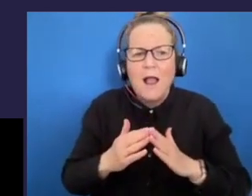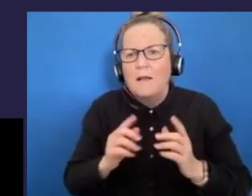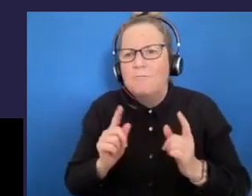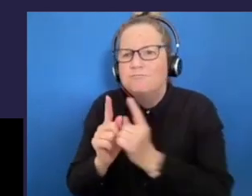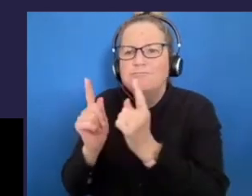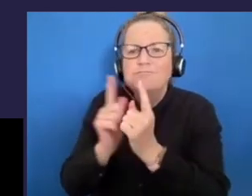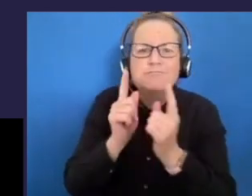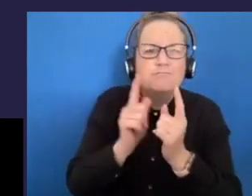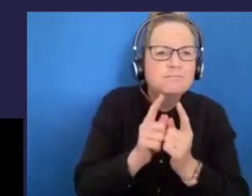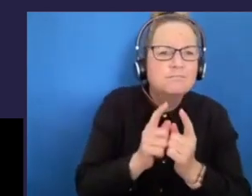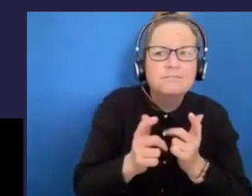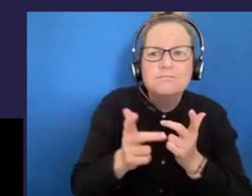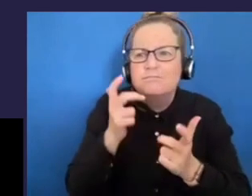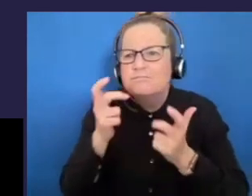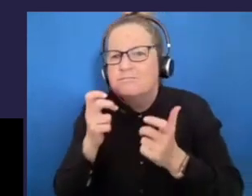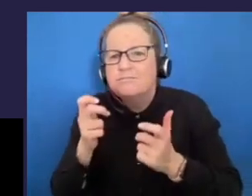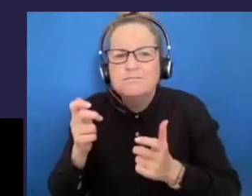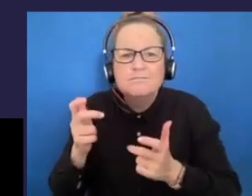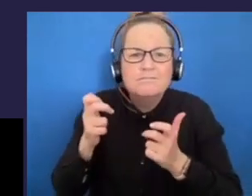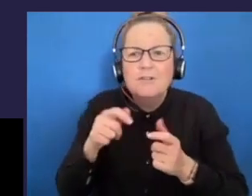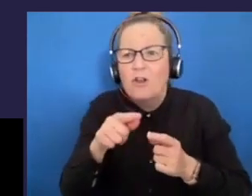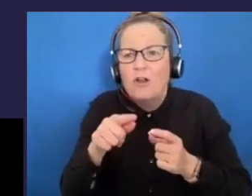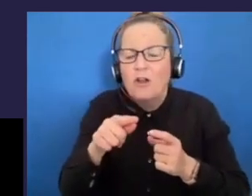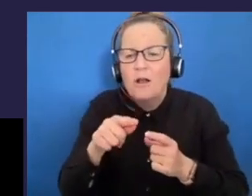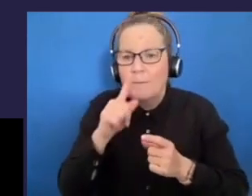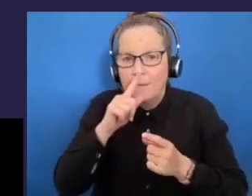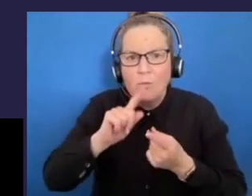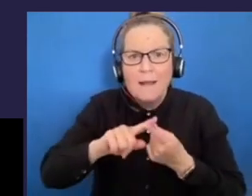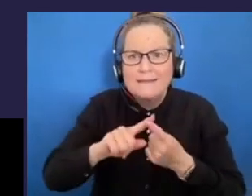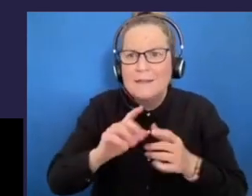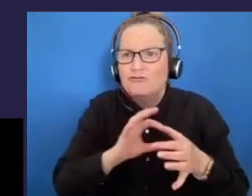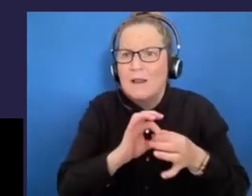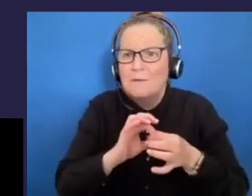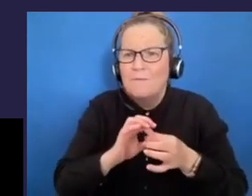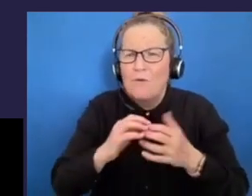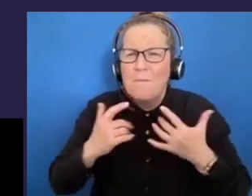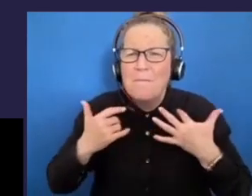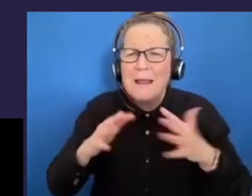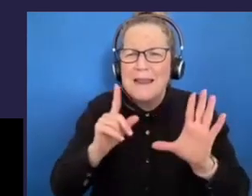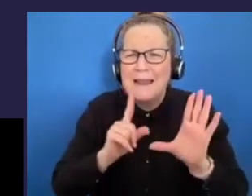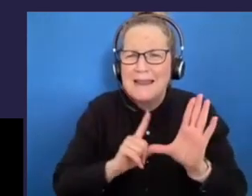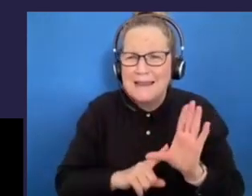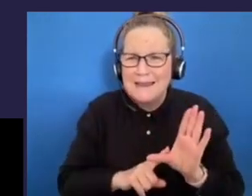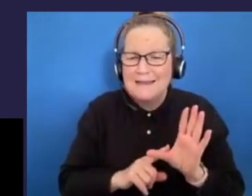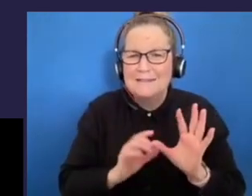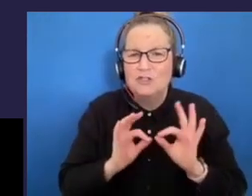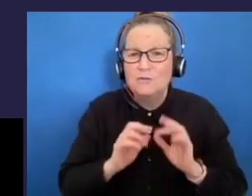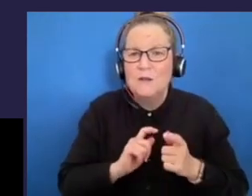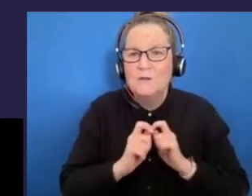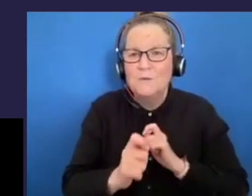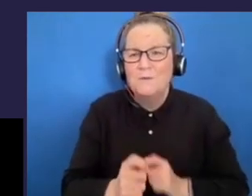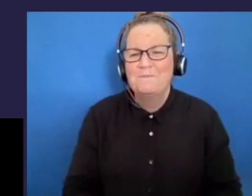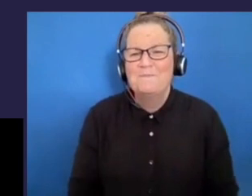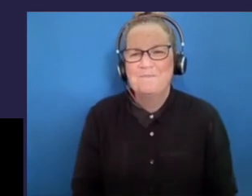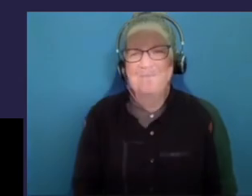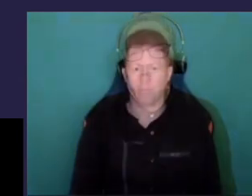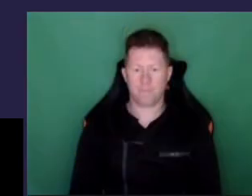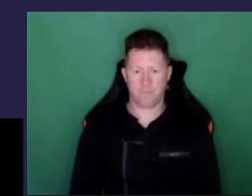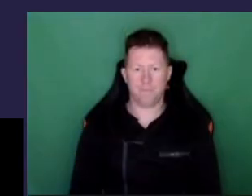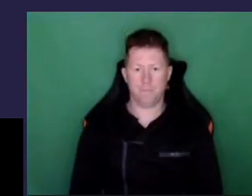hear people, and realize that people have maintained these relationships for decades. Next slide, please.